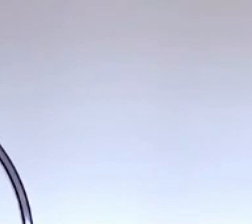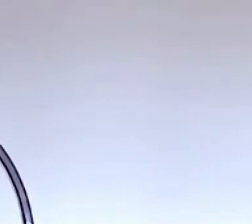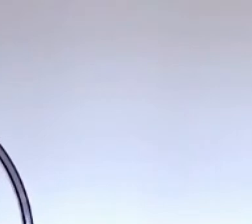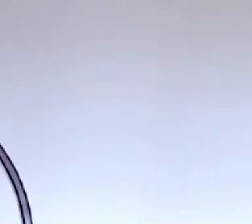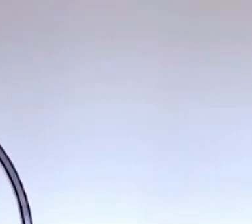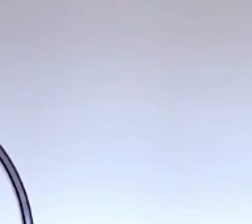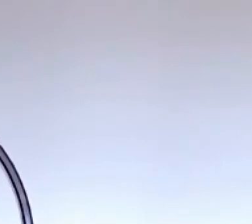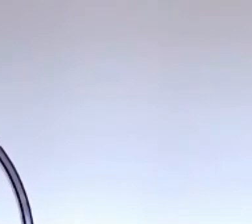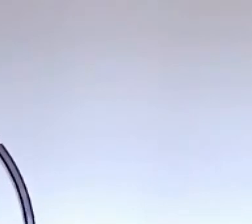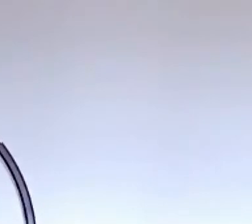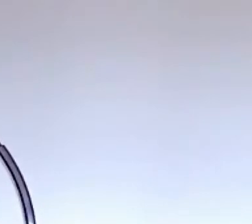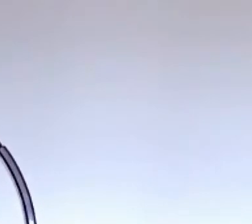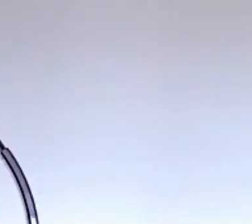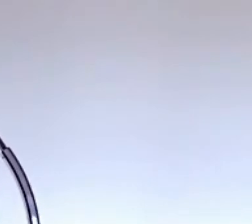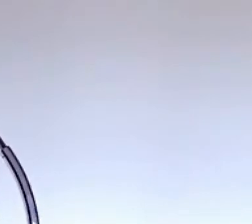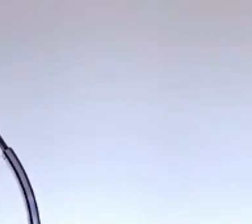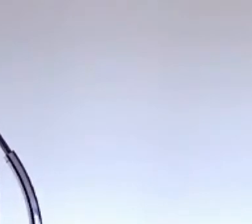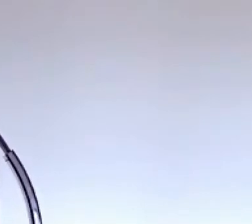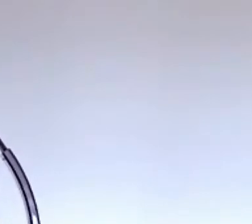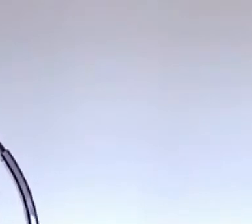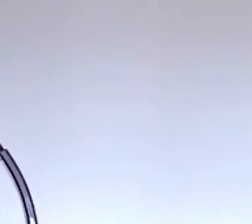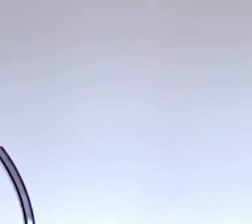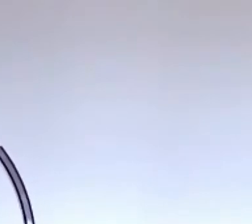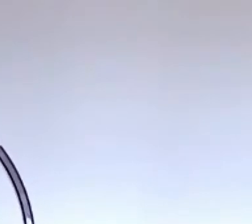8 modern treaty nations in BC.